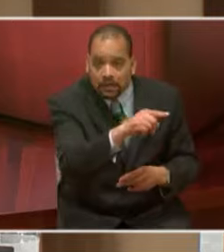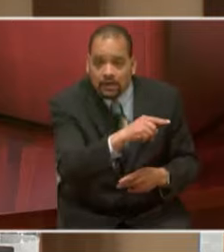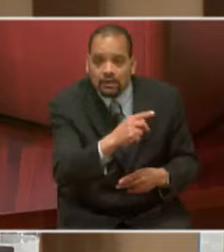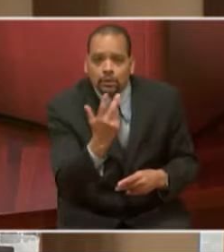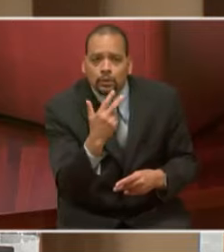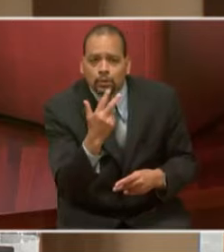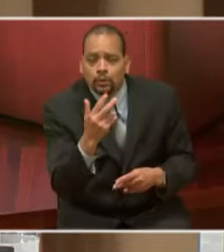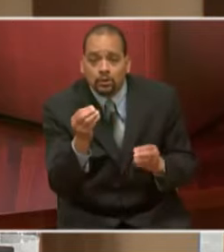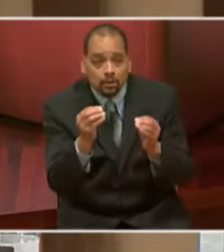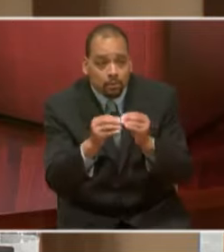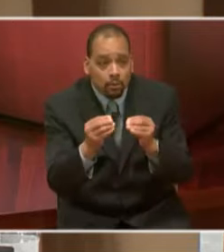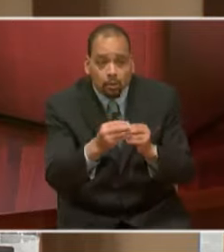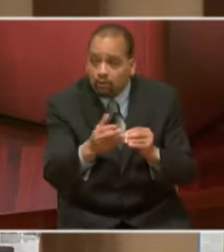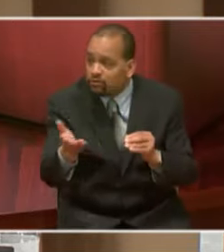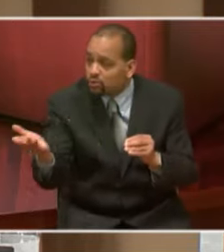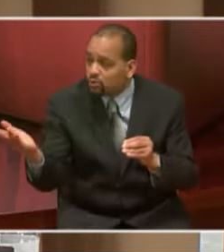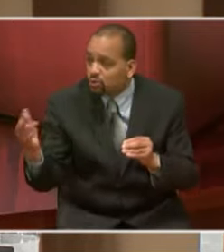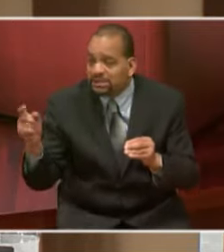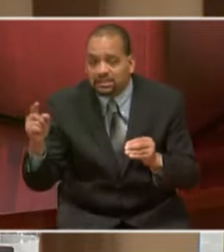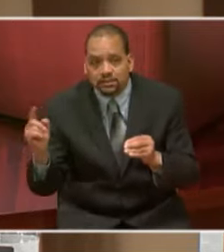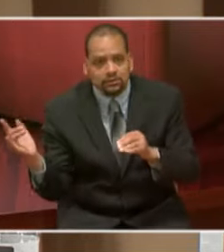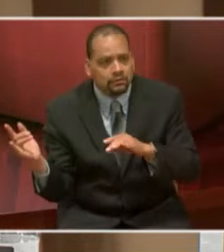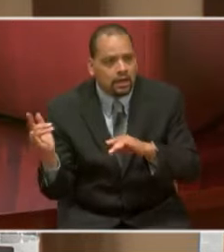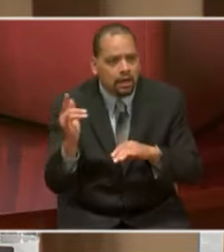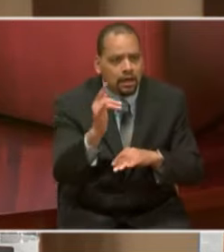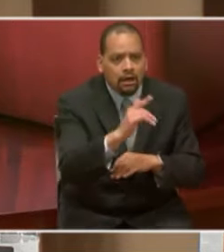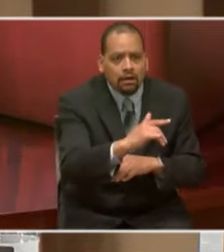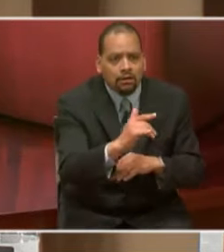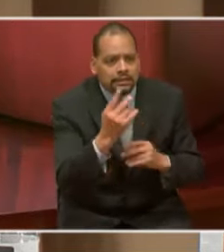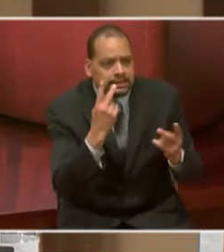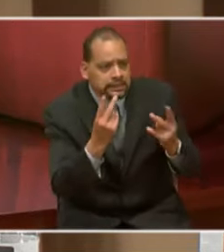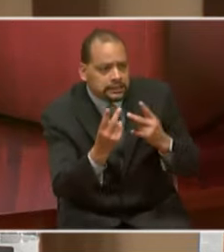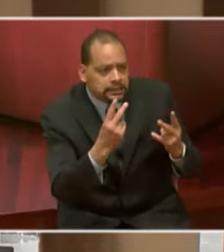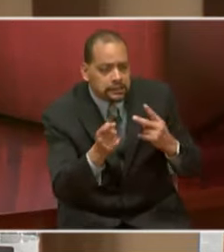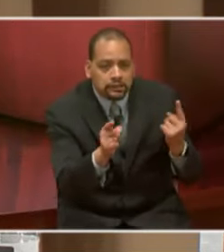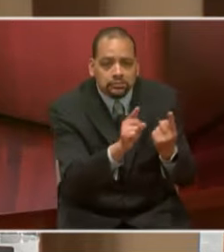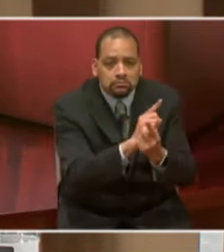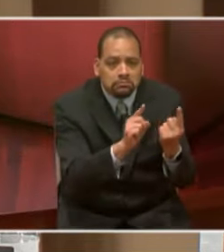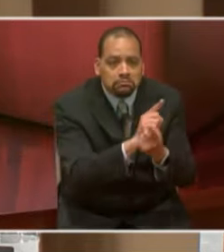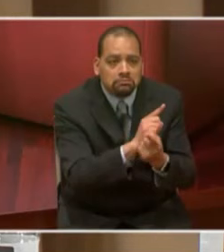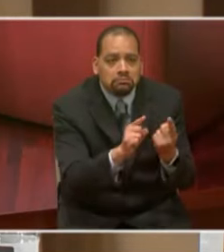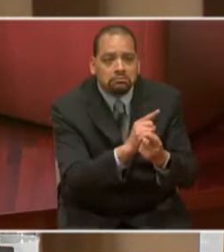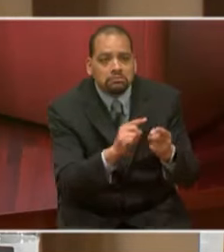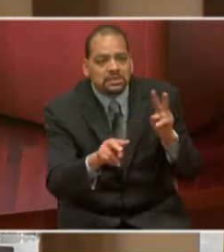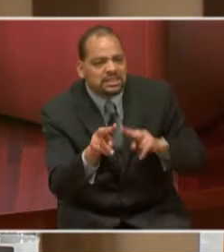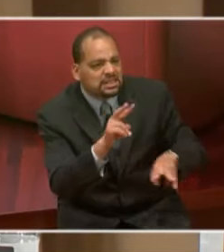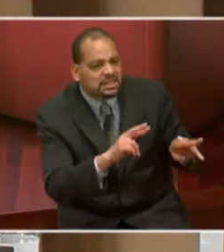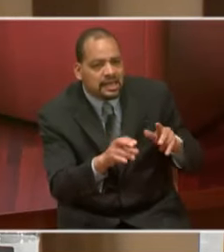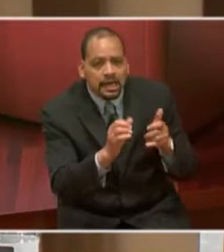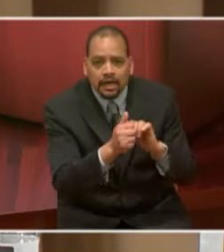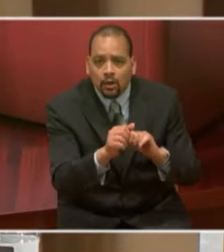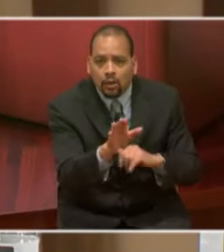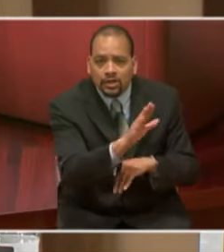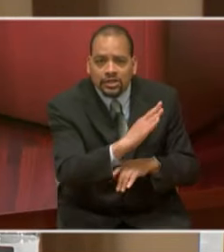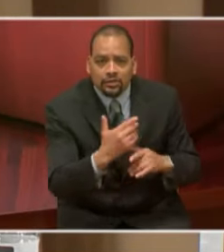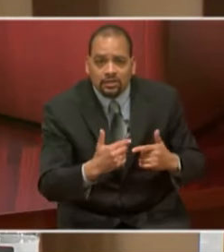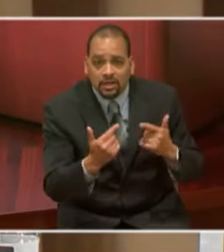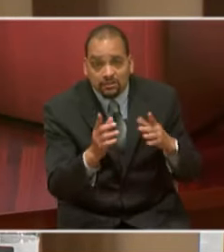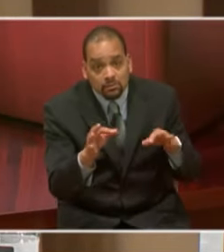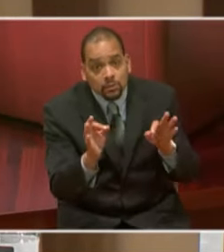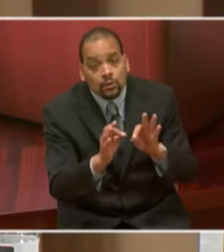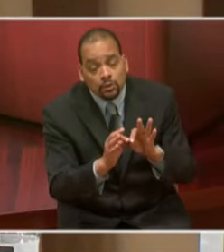1965, he came to Selma, and we all were in jail. And the local official wouldn't allow him to visit